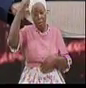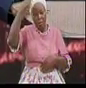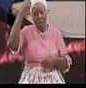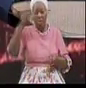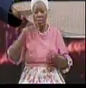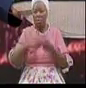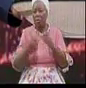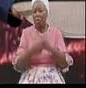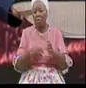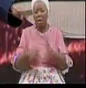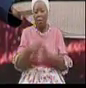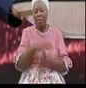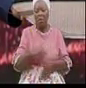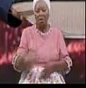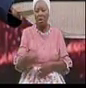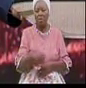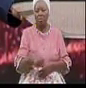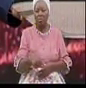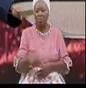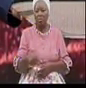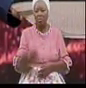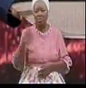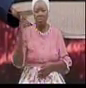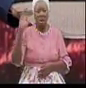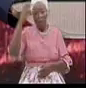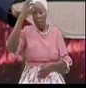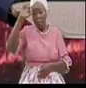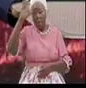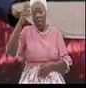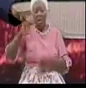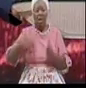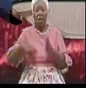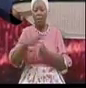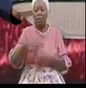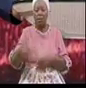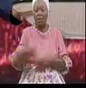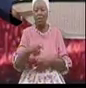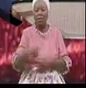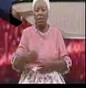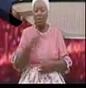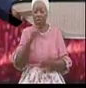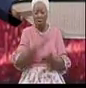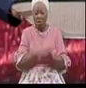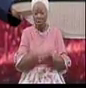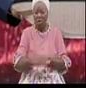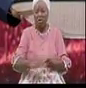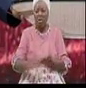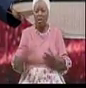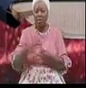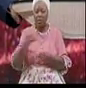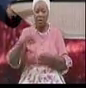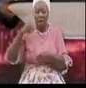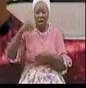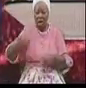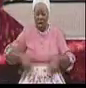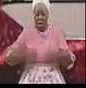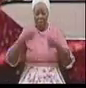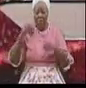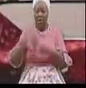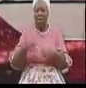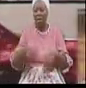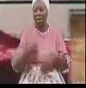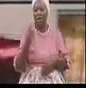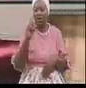problem among them. Psychiatric problem among them. Unclean spirit dwelling in